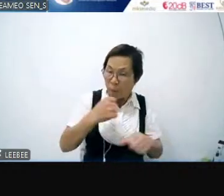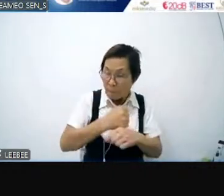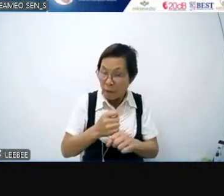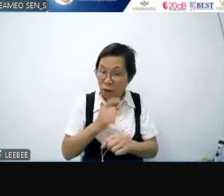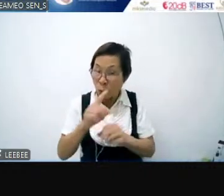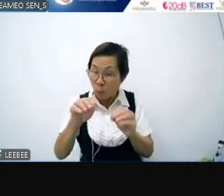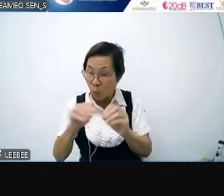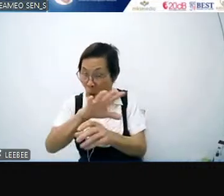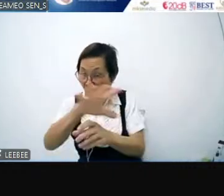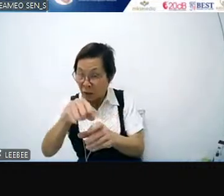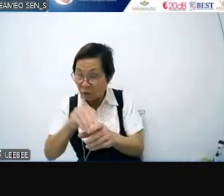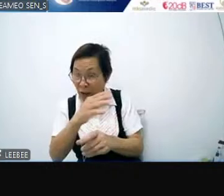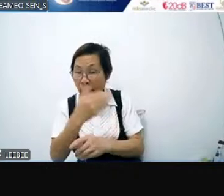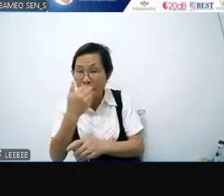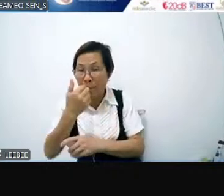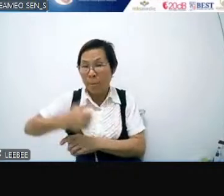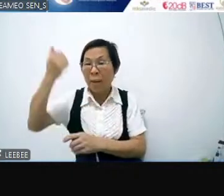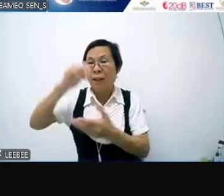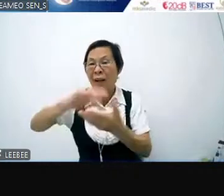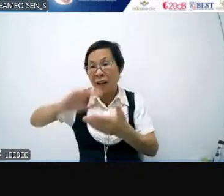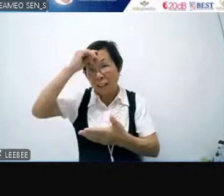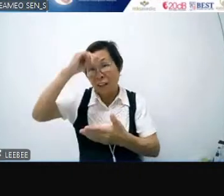inclusive and effective learning for them.